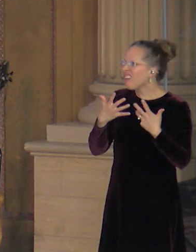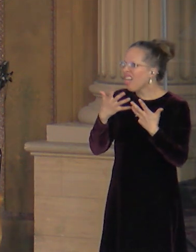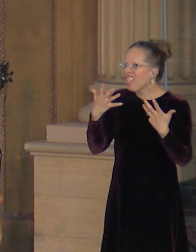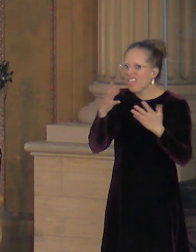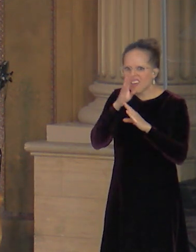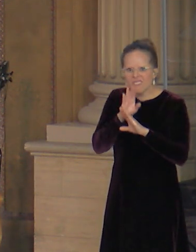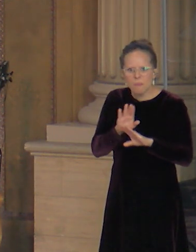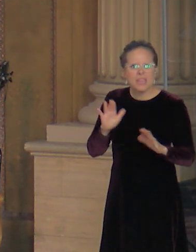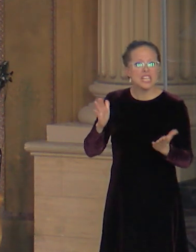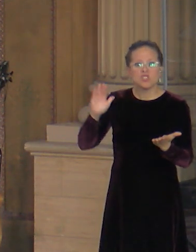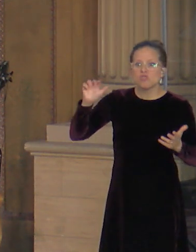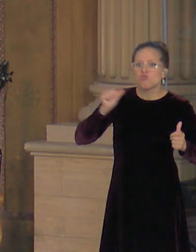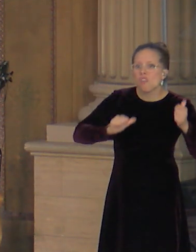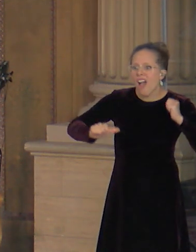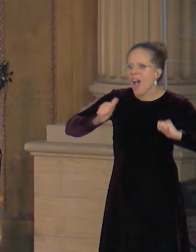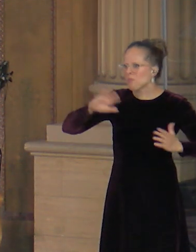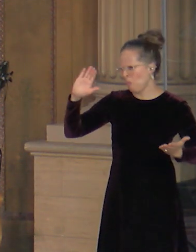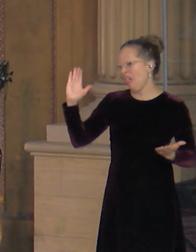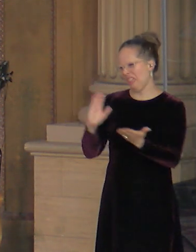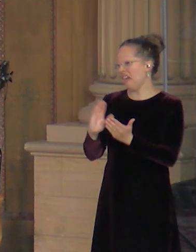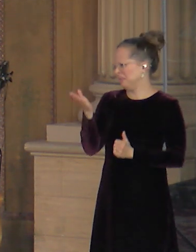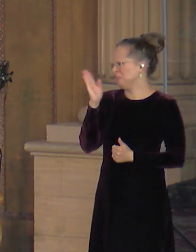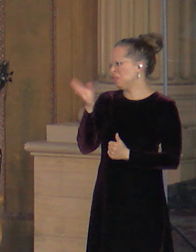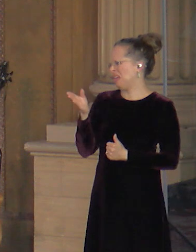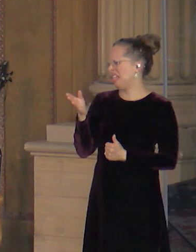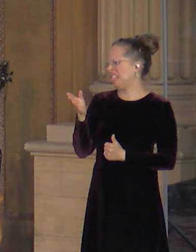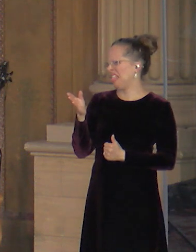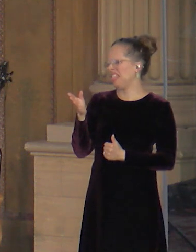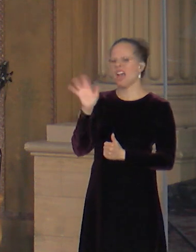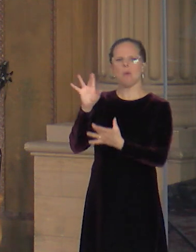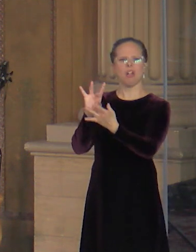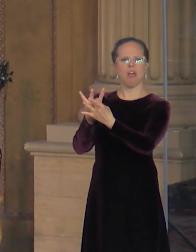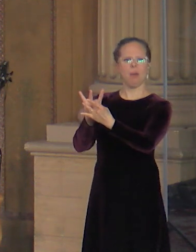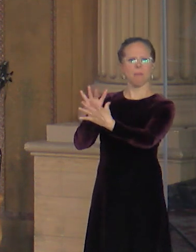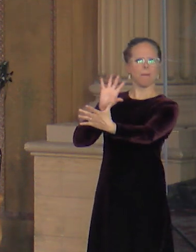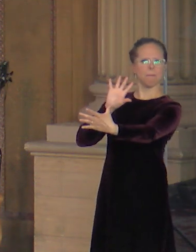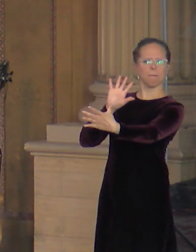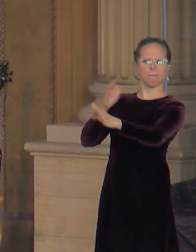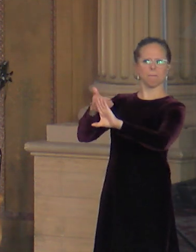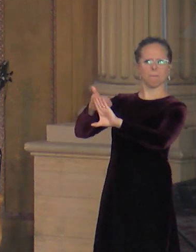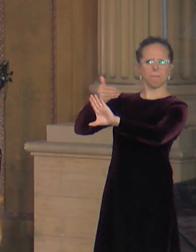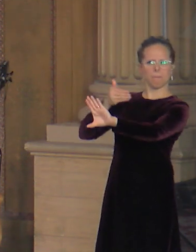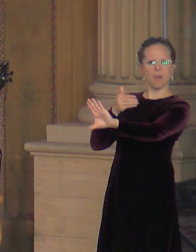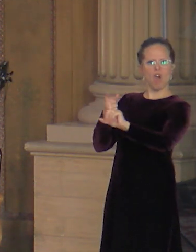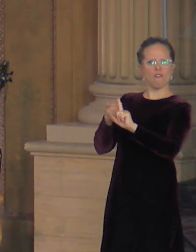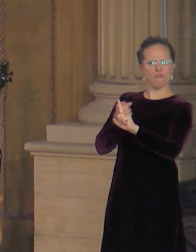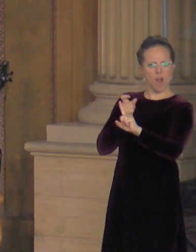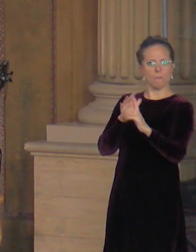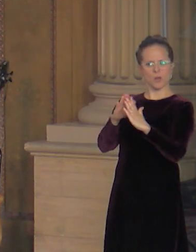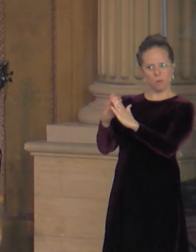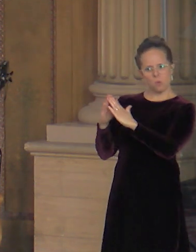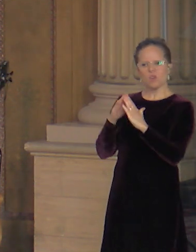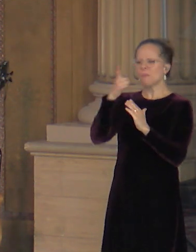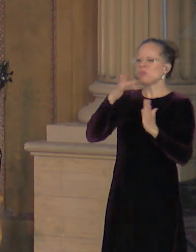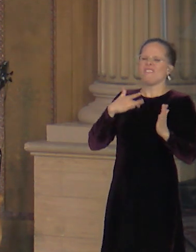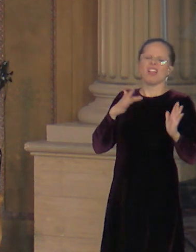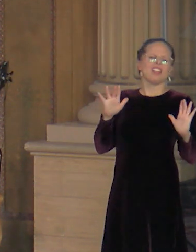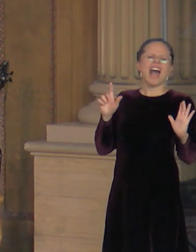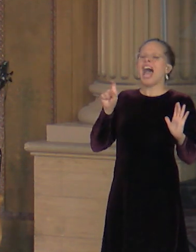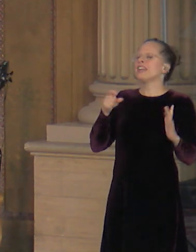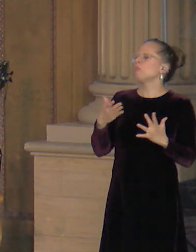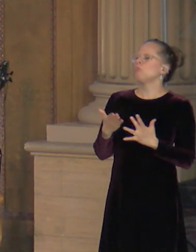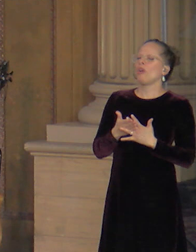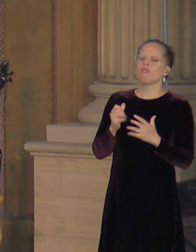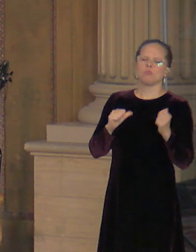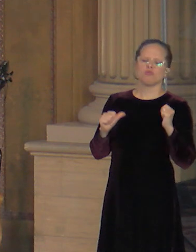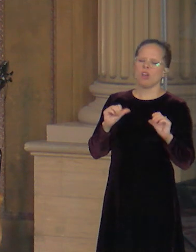much less drama in my life if I just didn't do those things and so we distance ourselves from Christian community because we feel like we just need a break from the drama